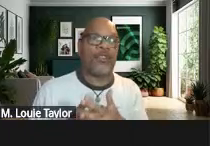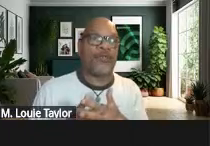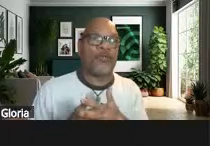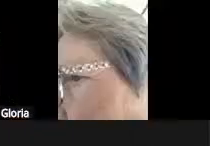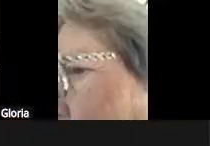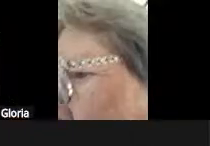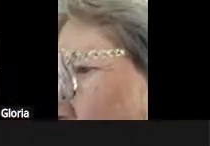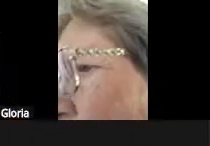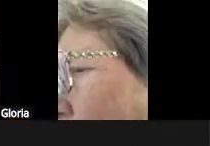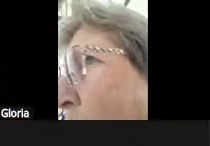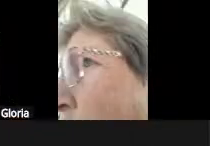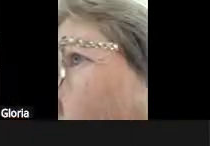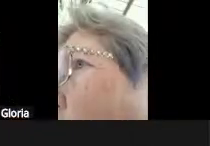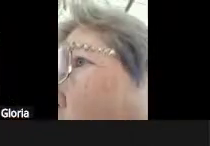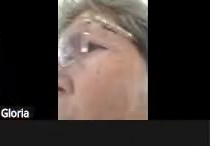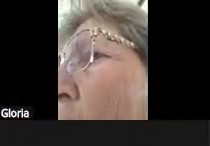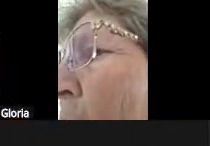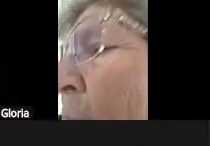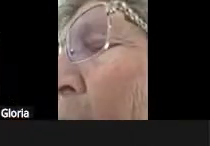and make it trackable.